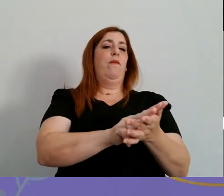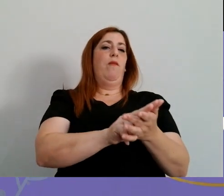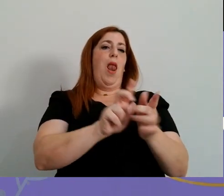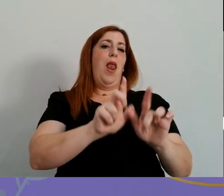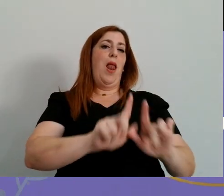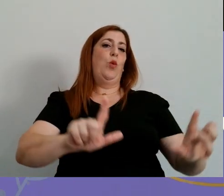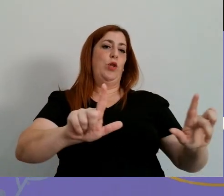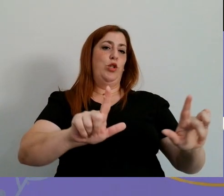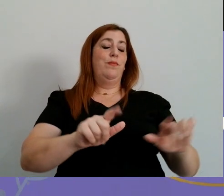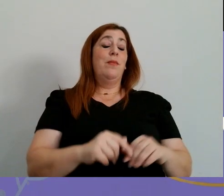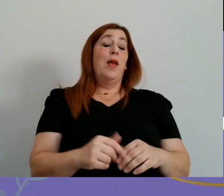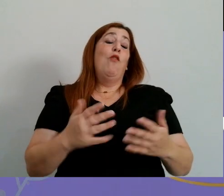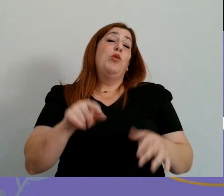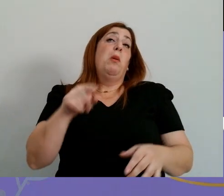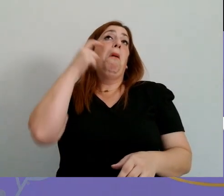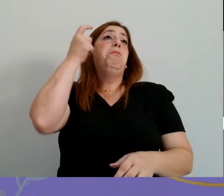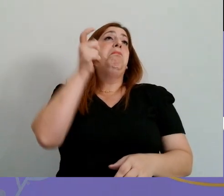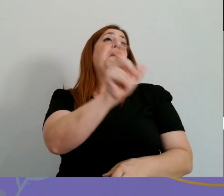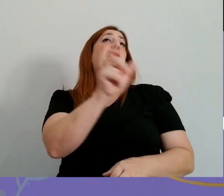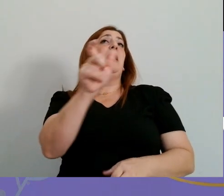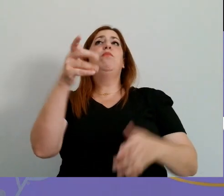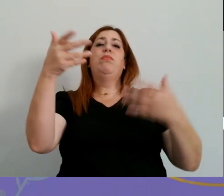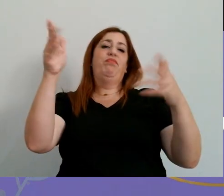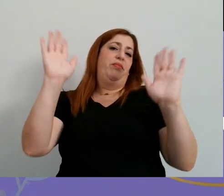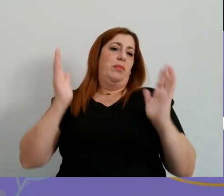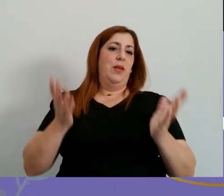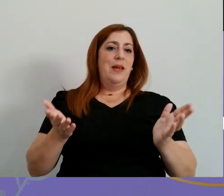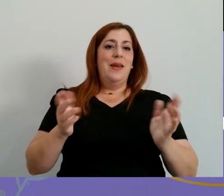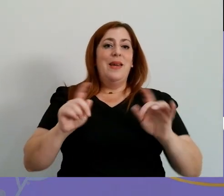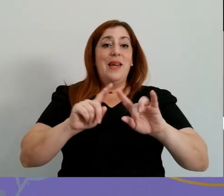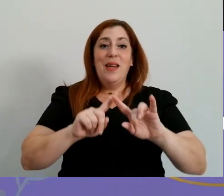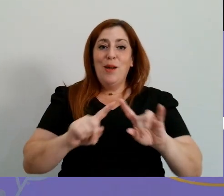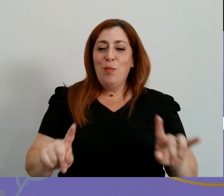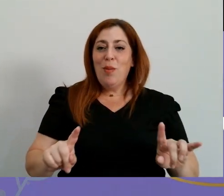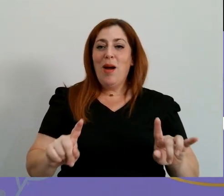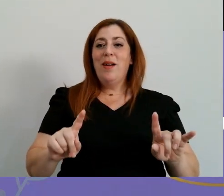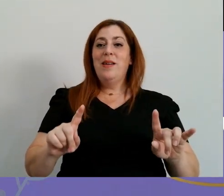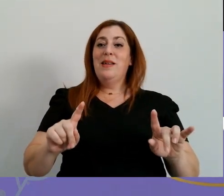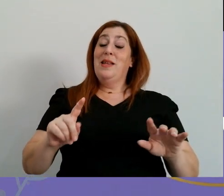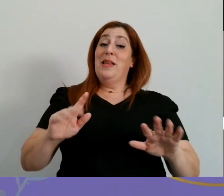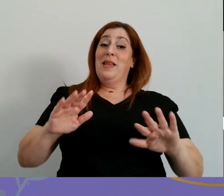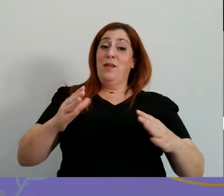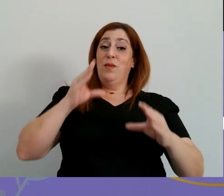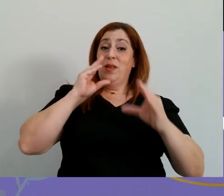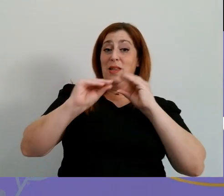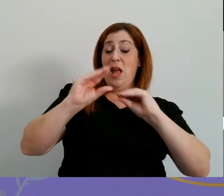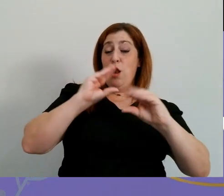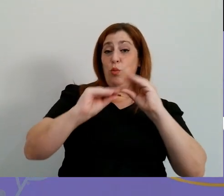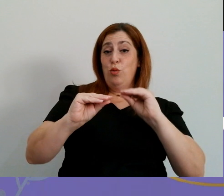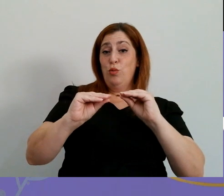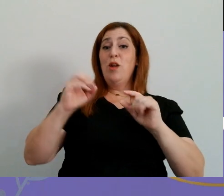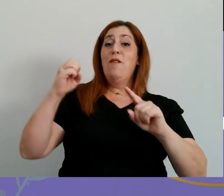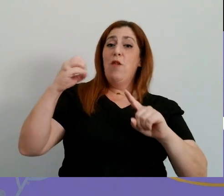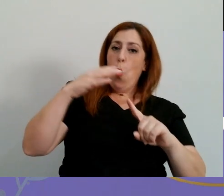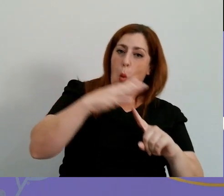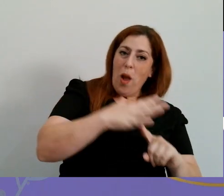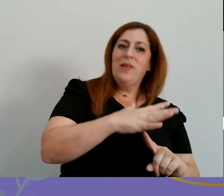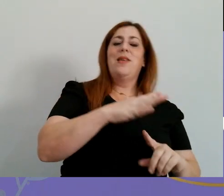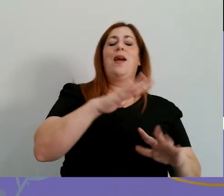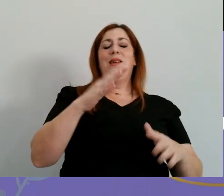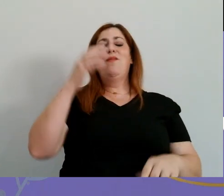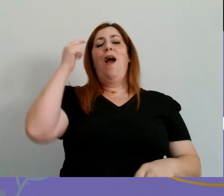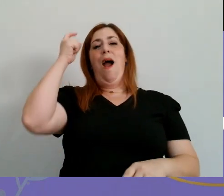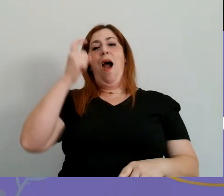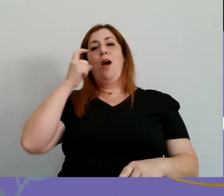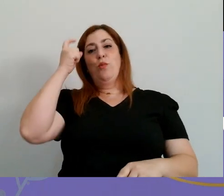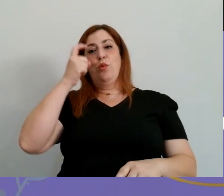just words, but words do have an impact on how we think about things. So that's why it's super